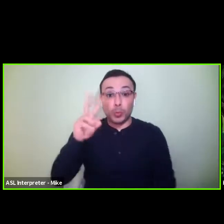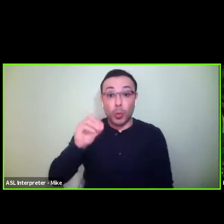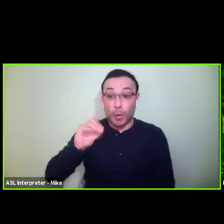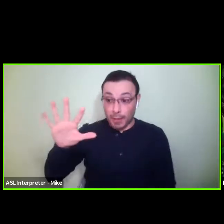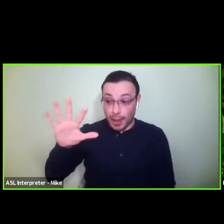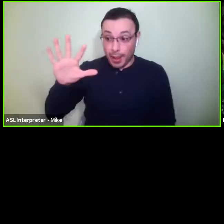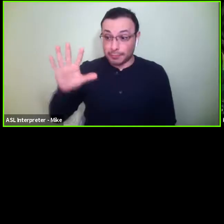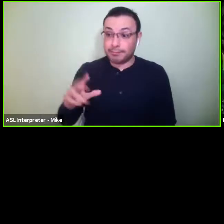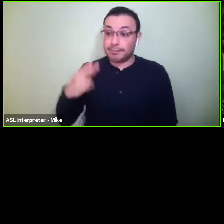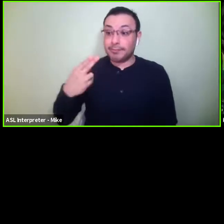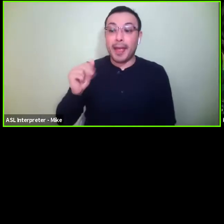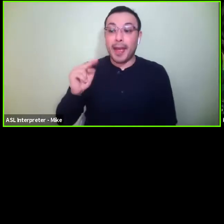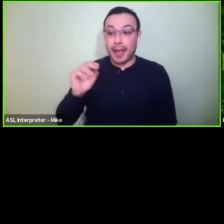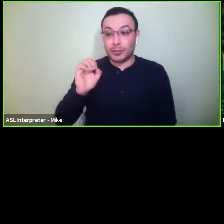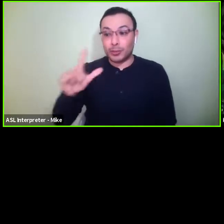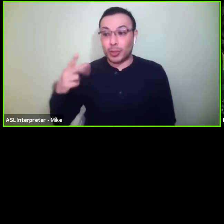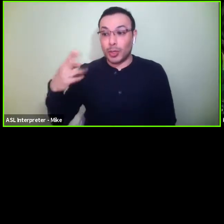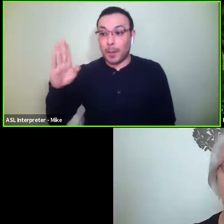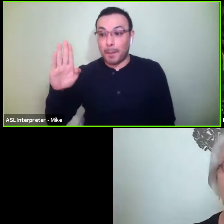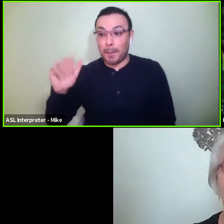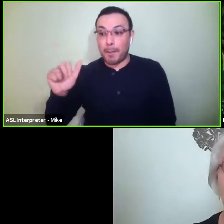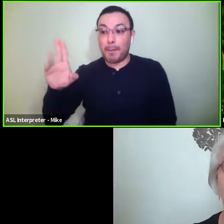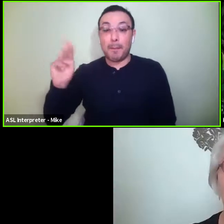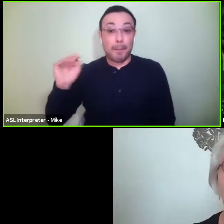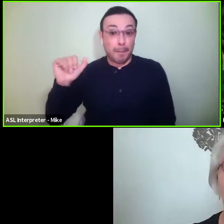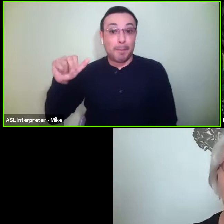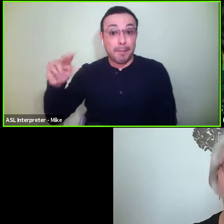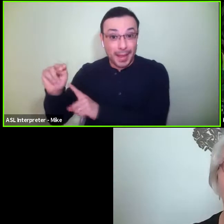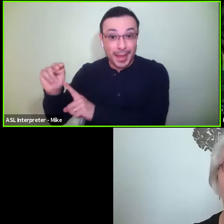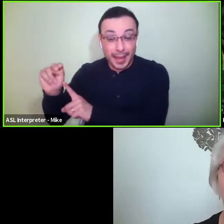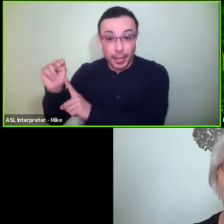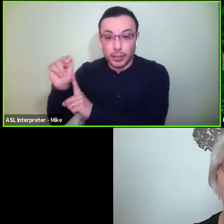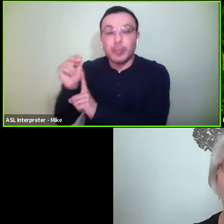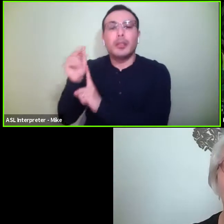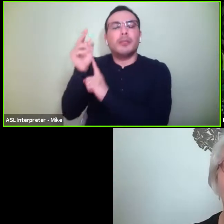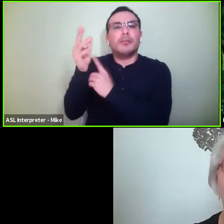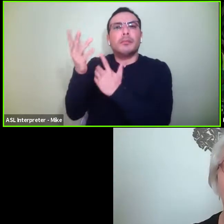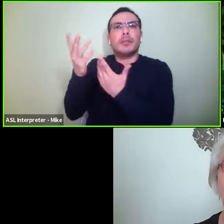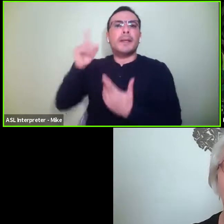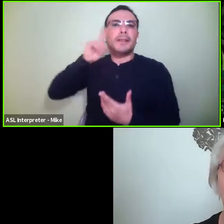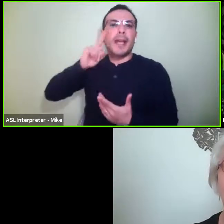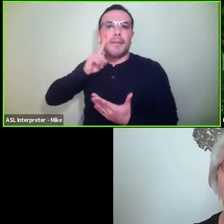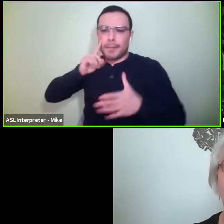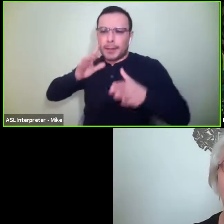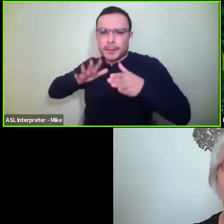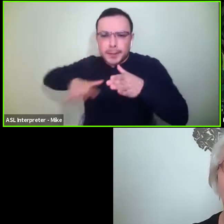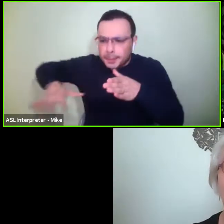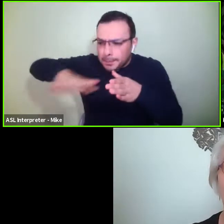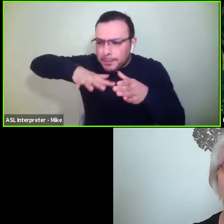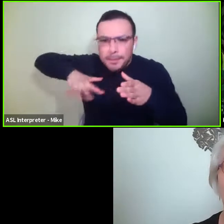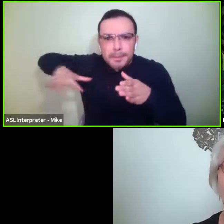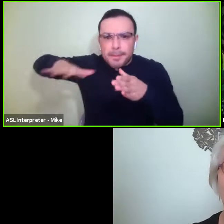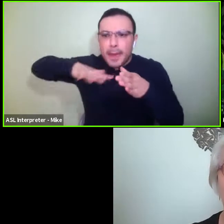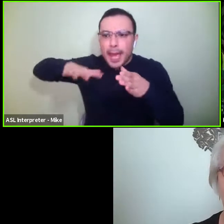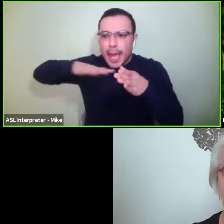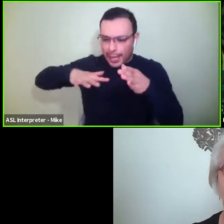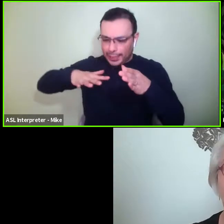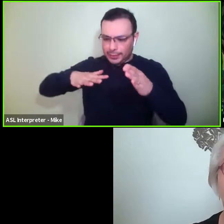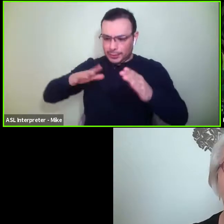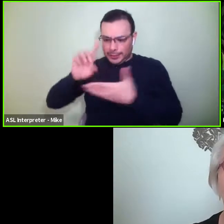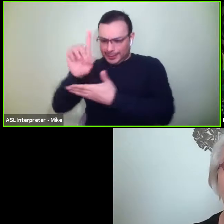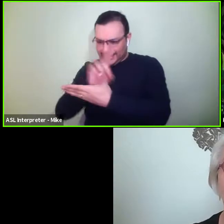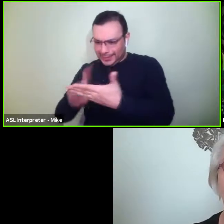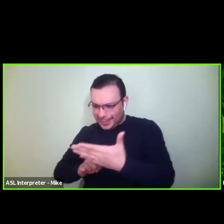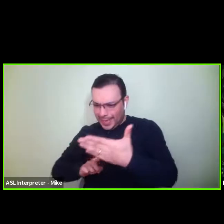Project. Its goal was to fundamentally change how buildings and spaces at Gallaudet were designed and created. They made a